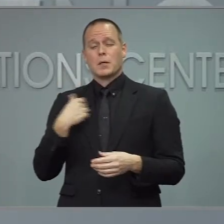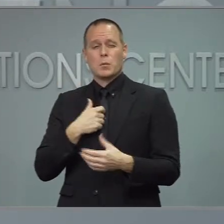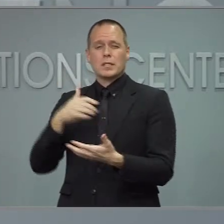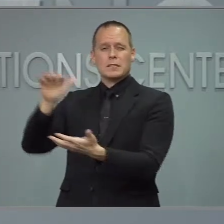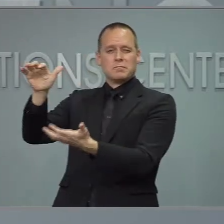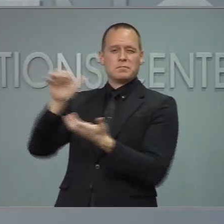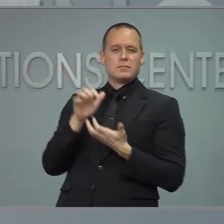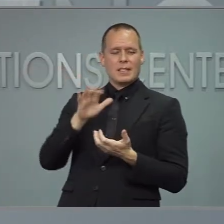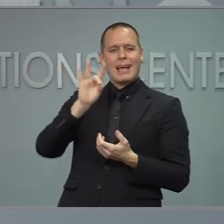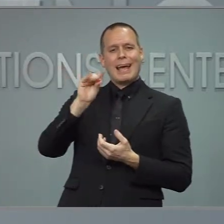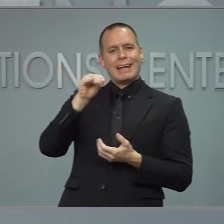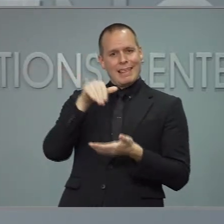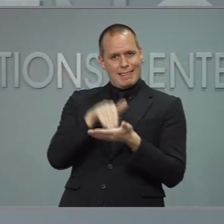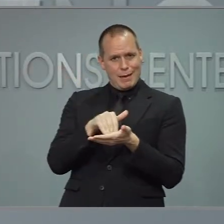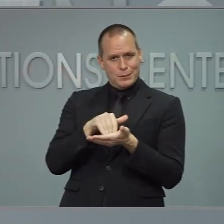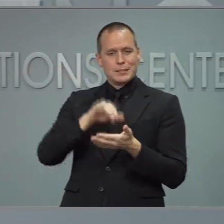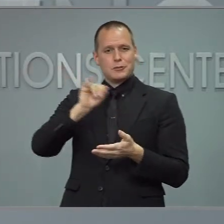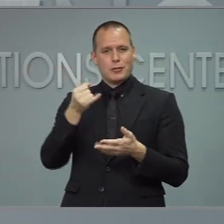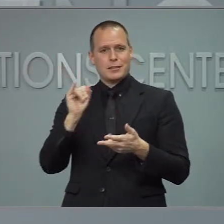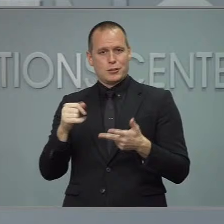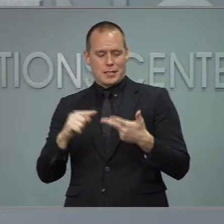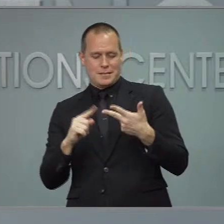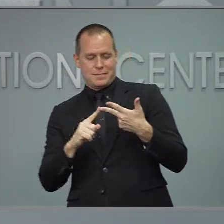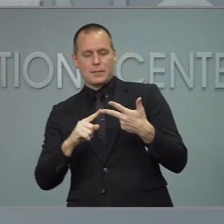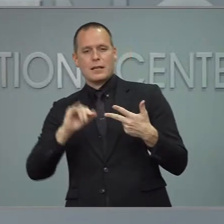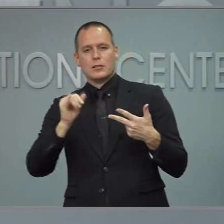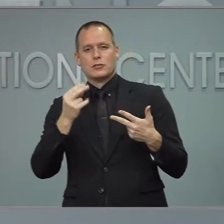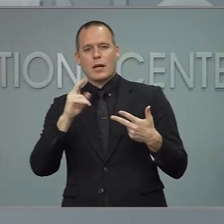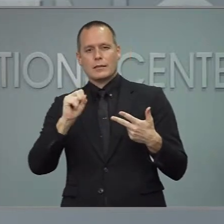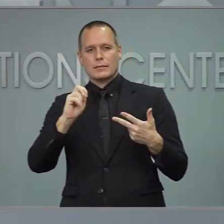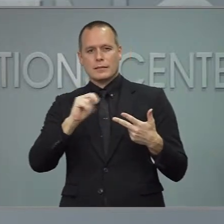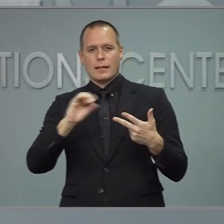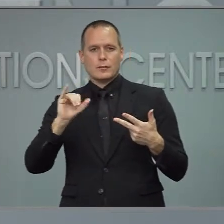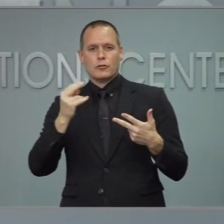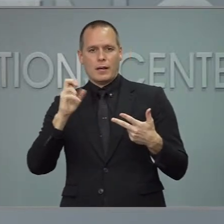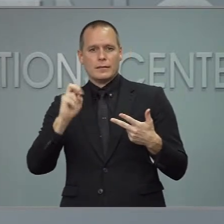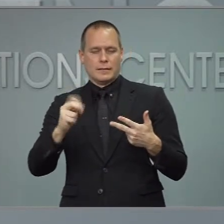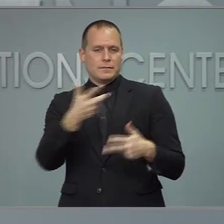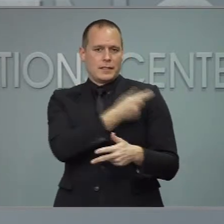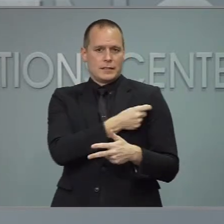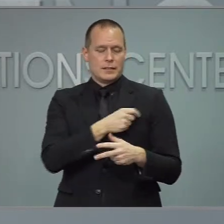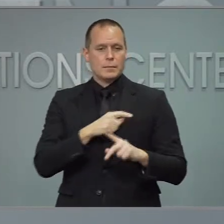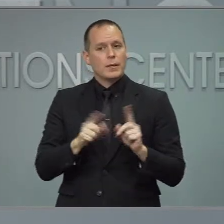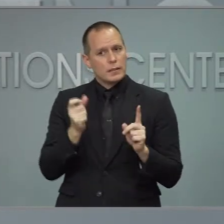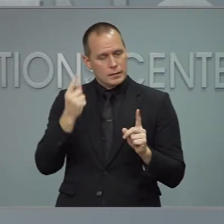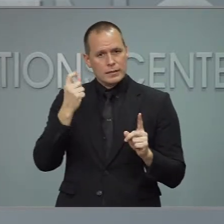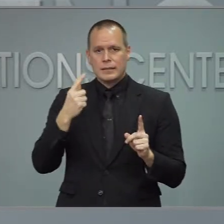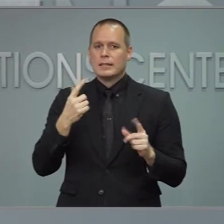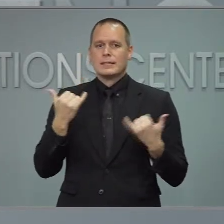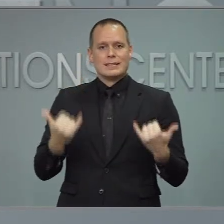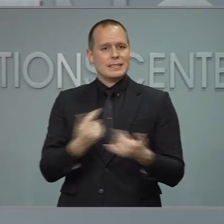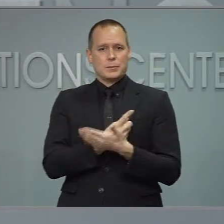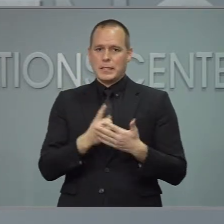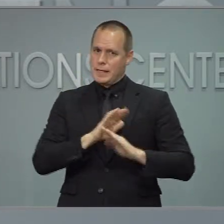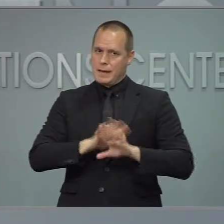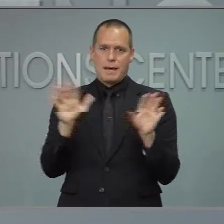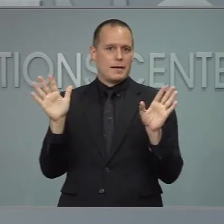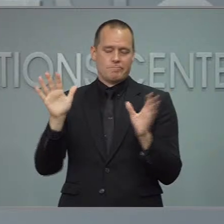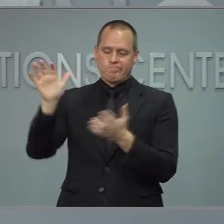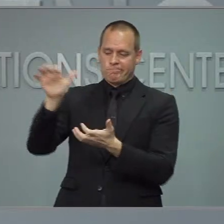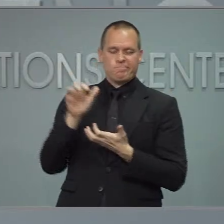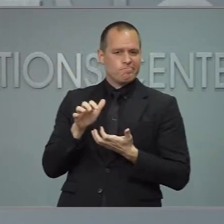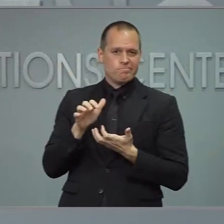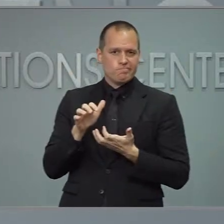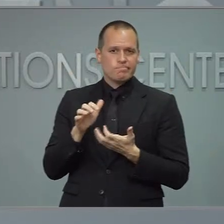80,000 one-shot Johnson & Johnson vaccine. As expected, the state did not receive new Johnson & Johnson allocations for